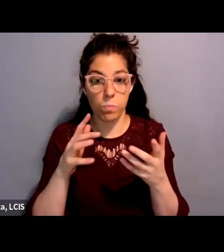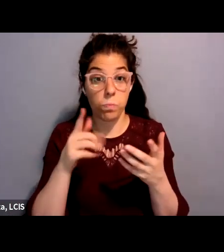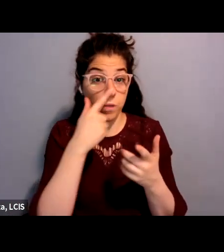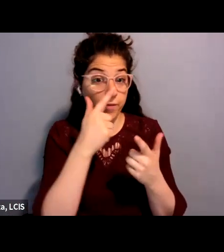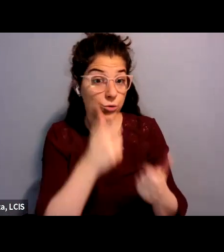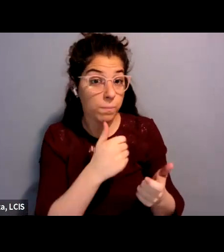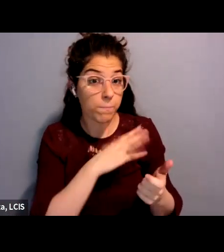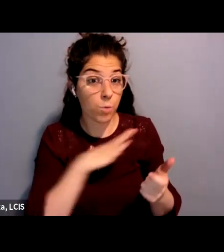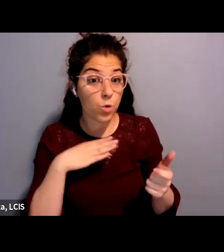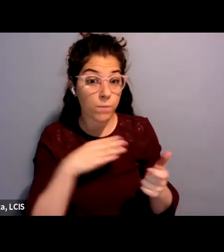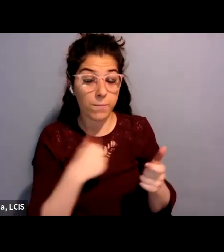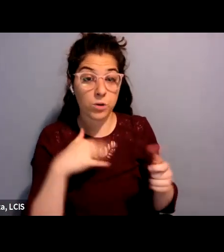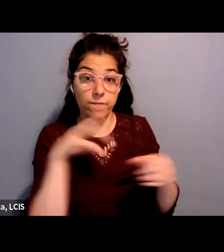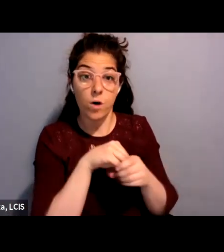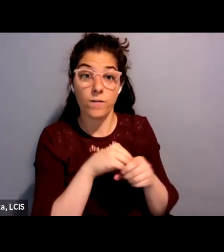can participate.